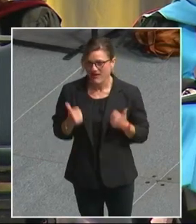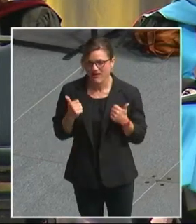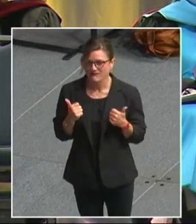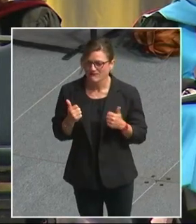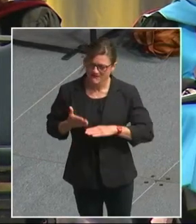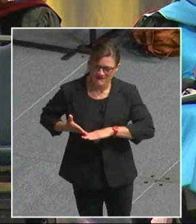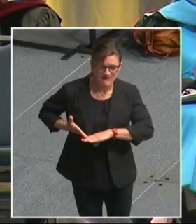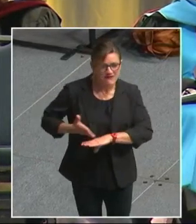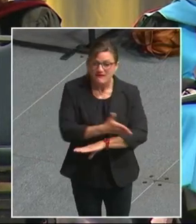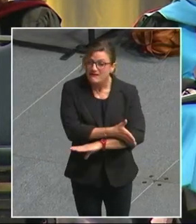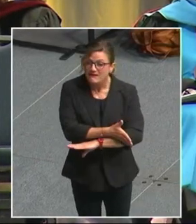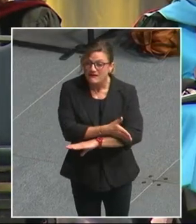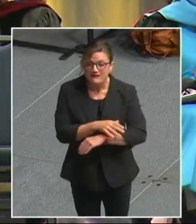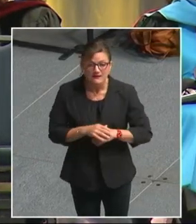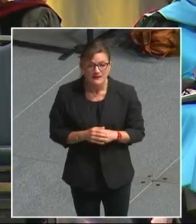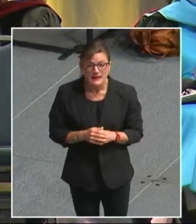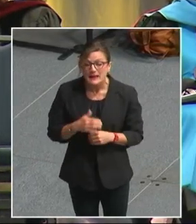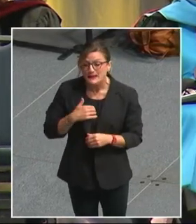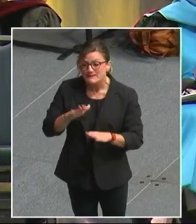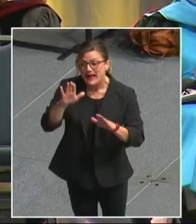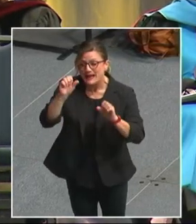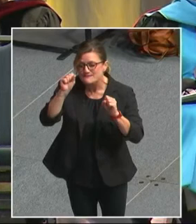I met my amazing husband,